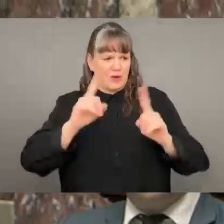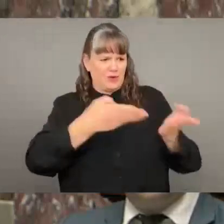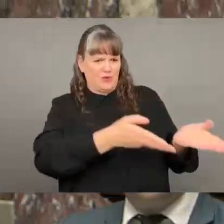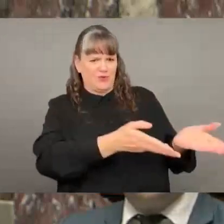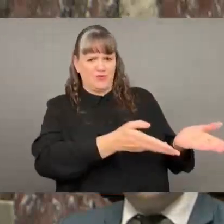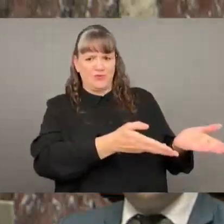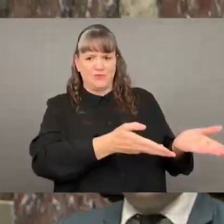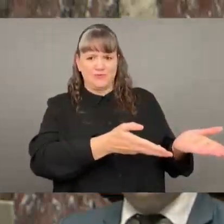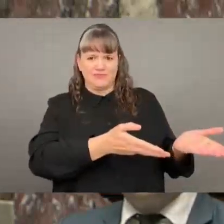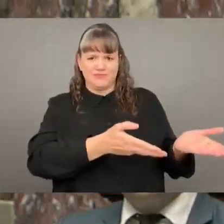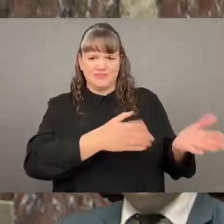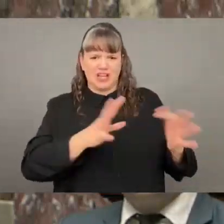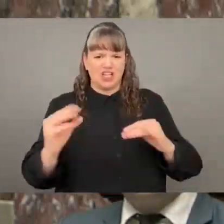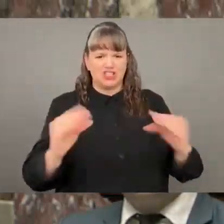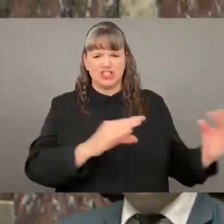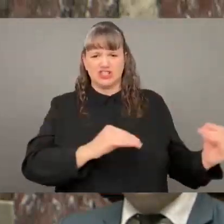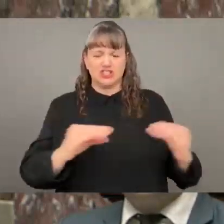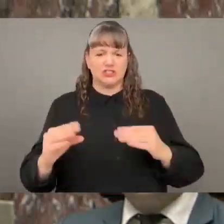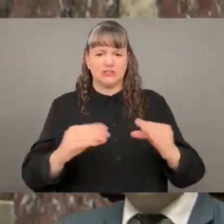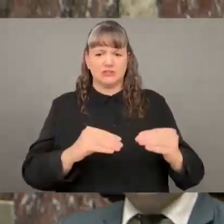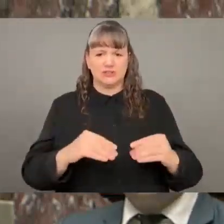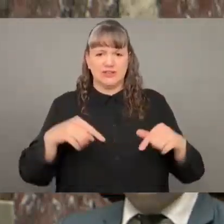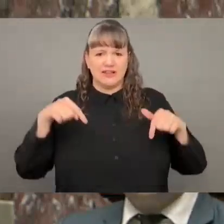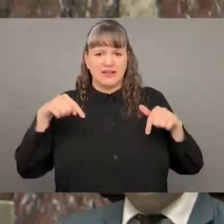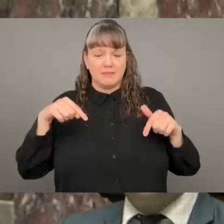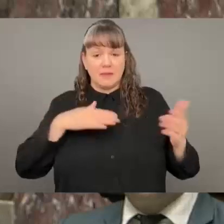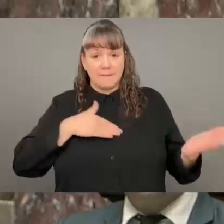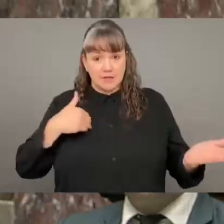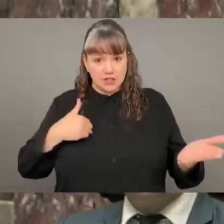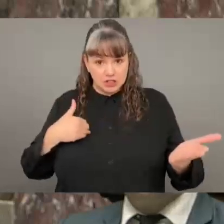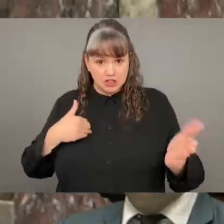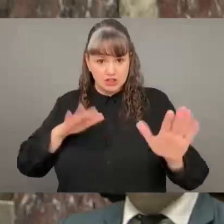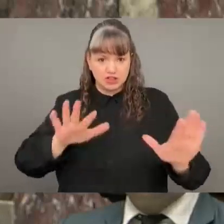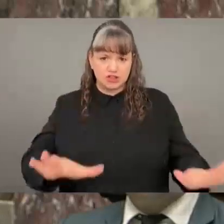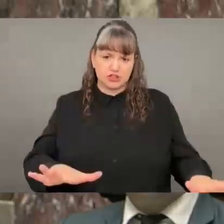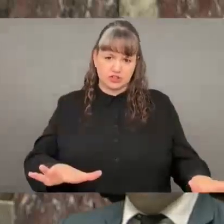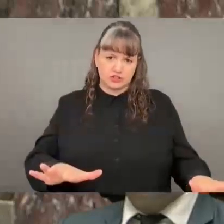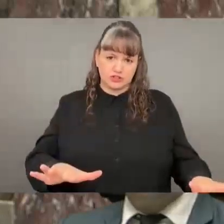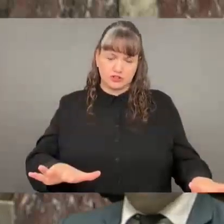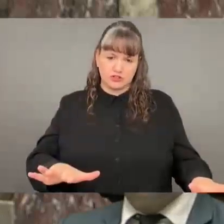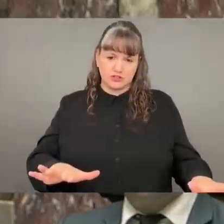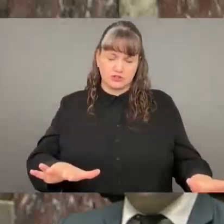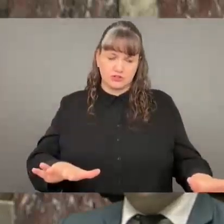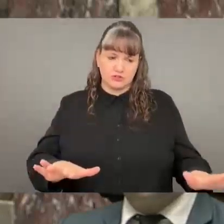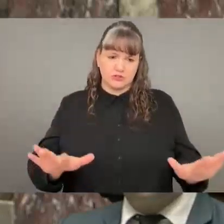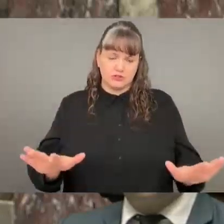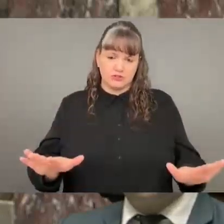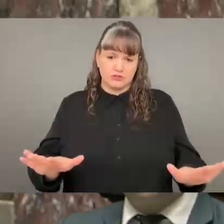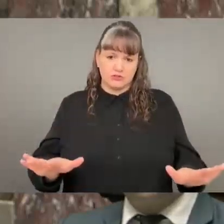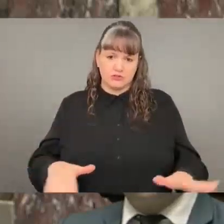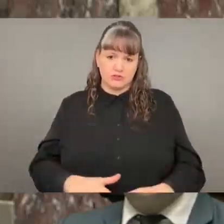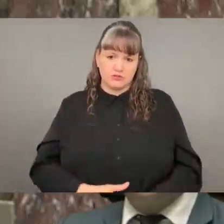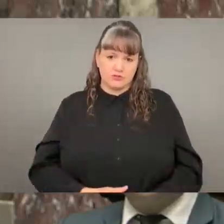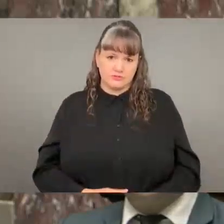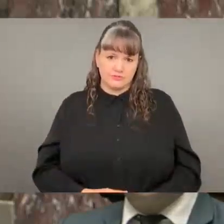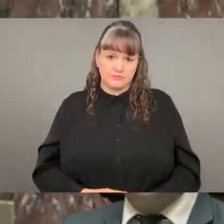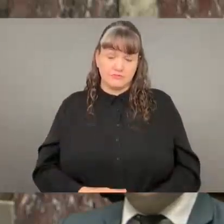This is a government that gives resources to strengthen our Members, law come to enforcement.